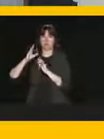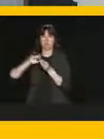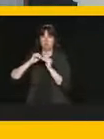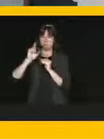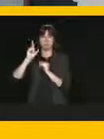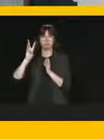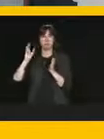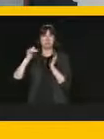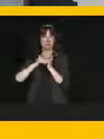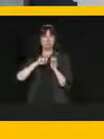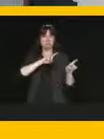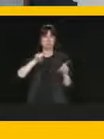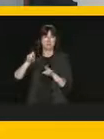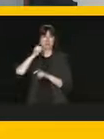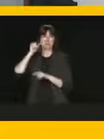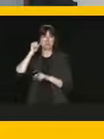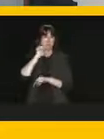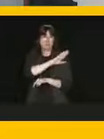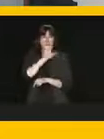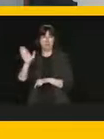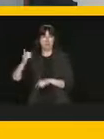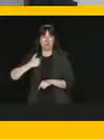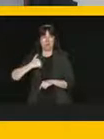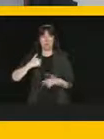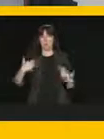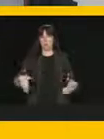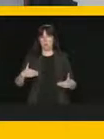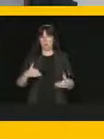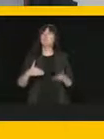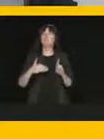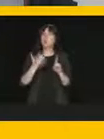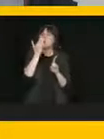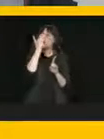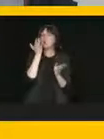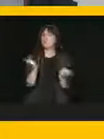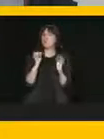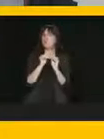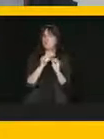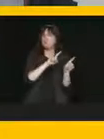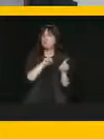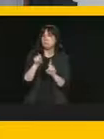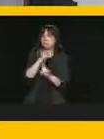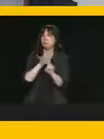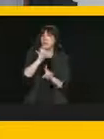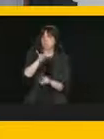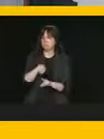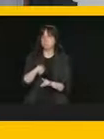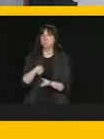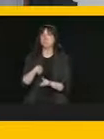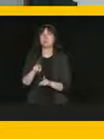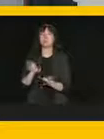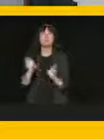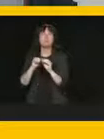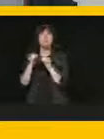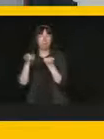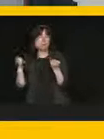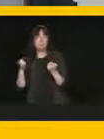before, 26,000 across the country, and of course we must do more. And we are now